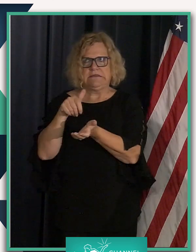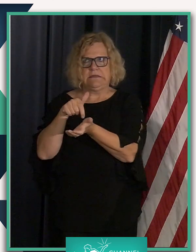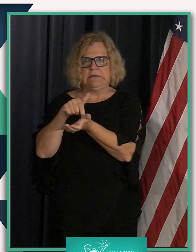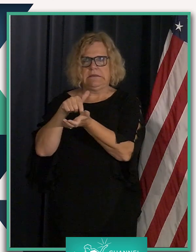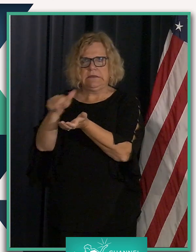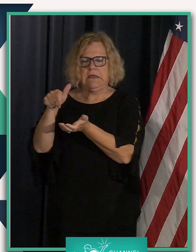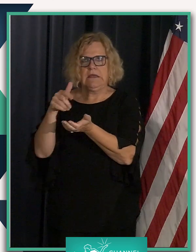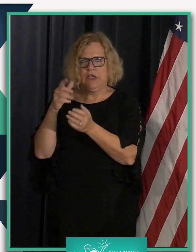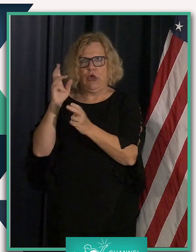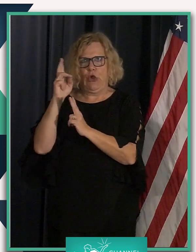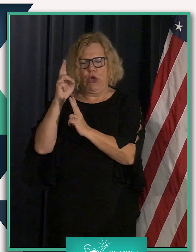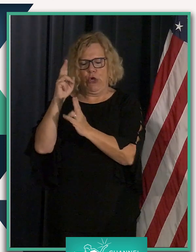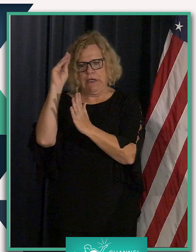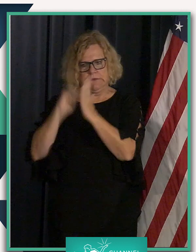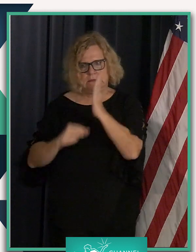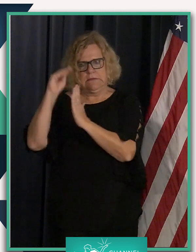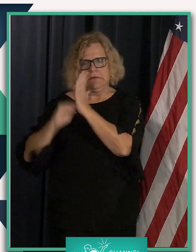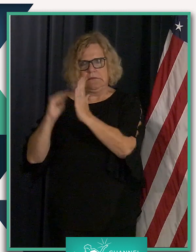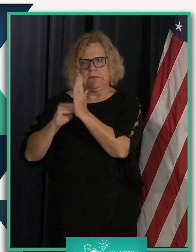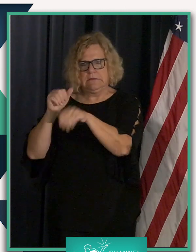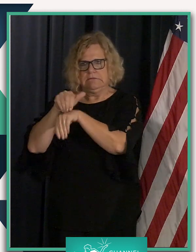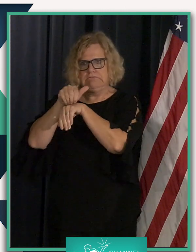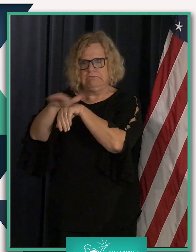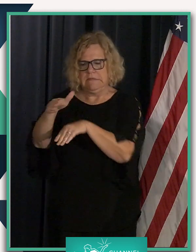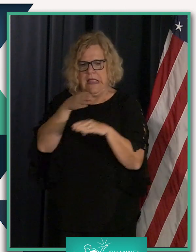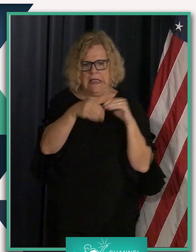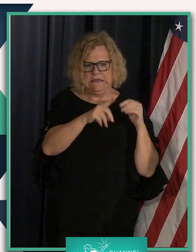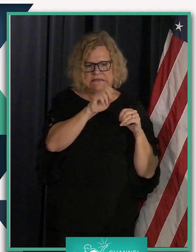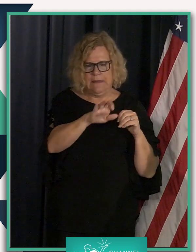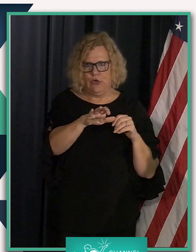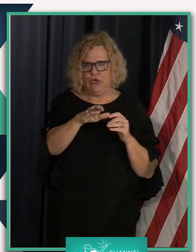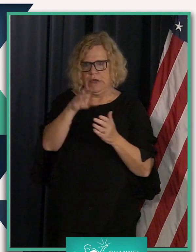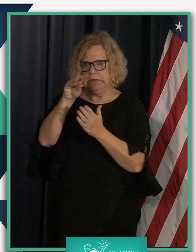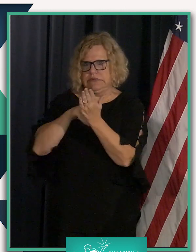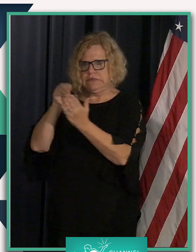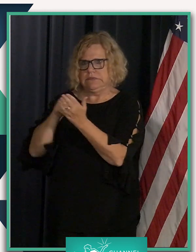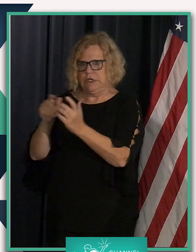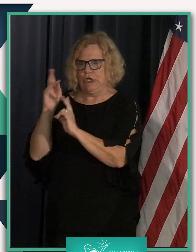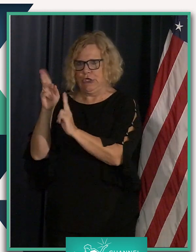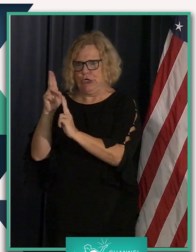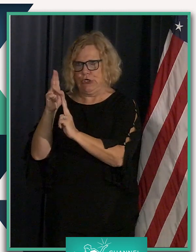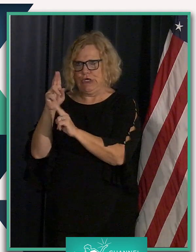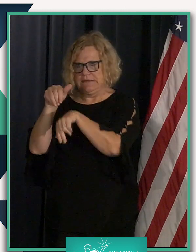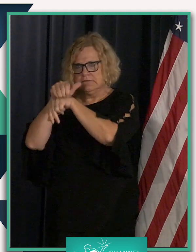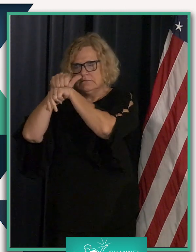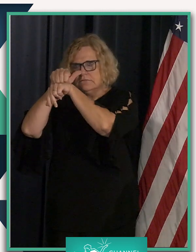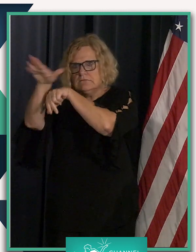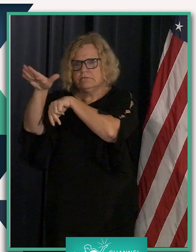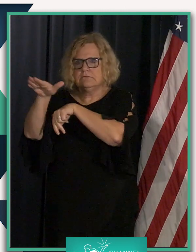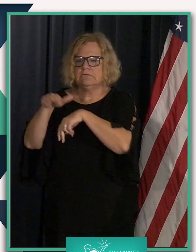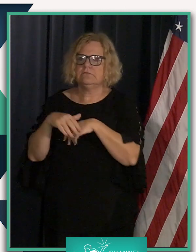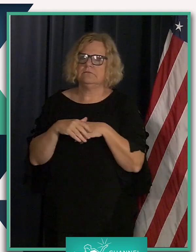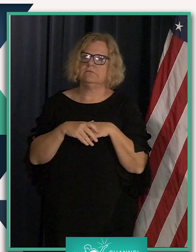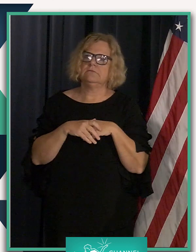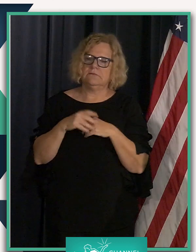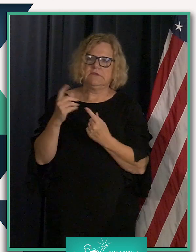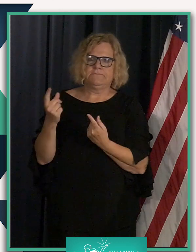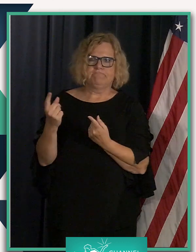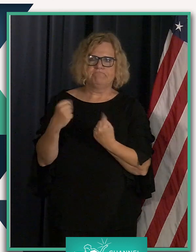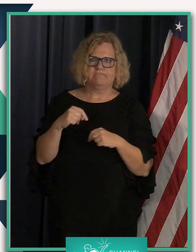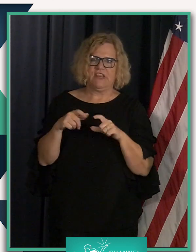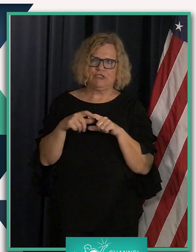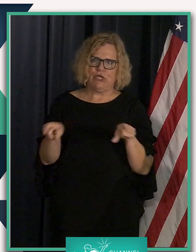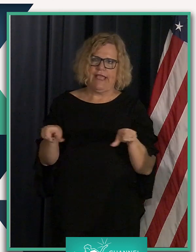done. You're going to want to have that stuff together at the end of December and into your tax preparer right away to get that